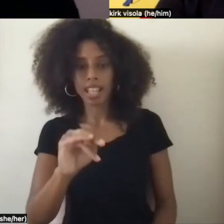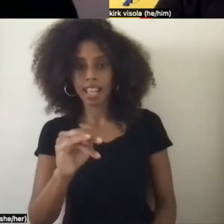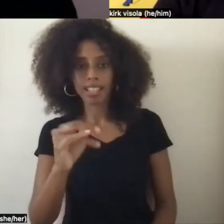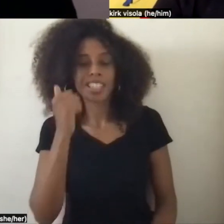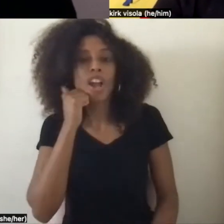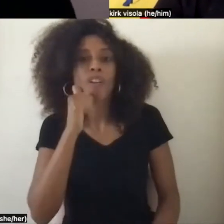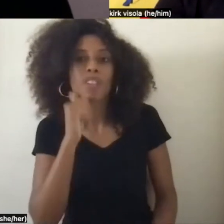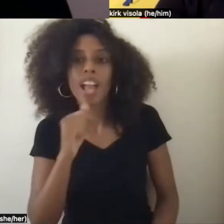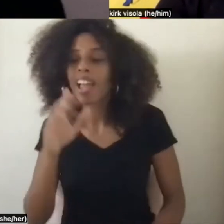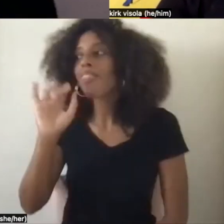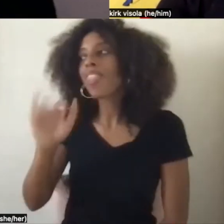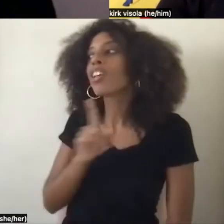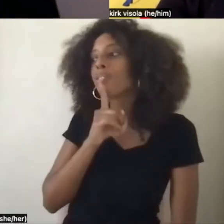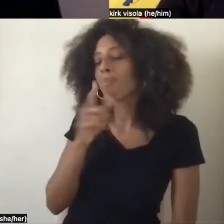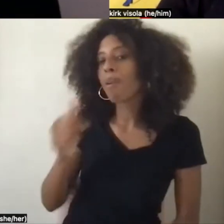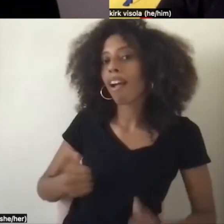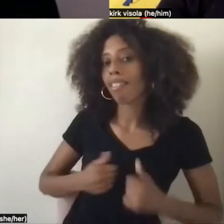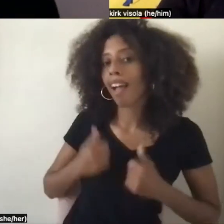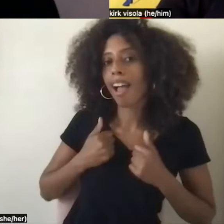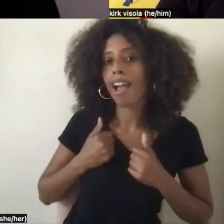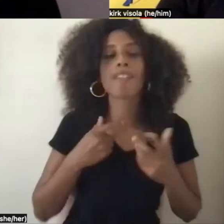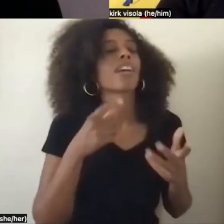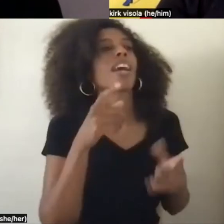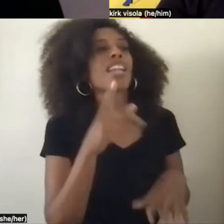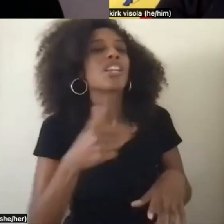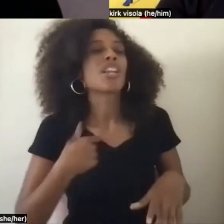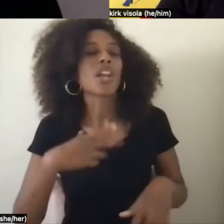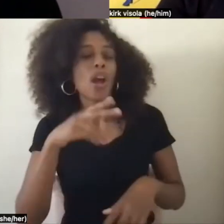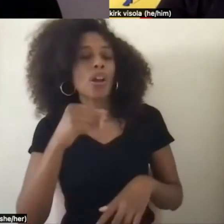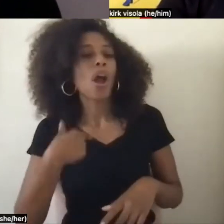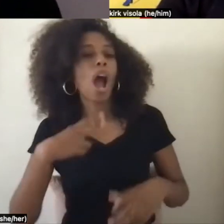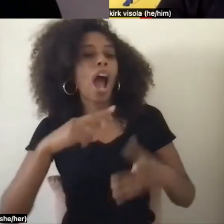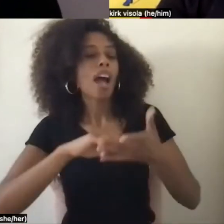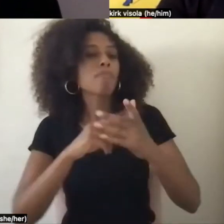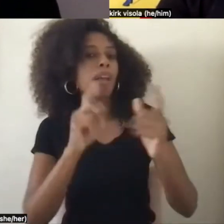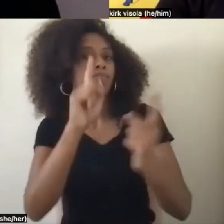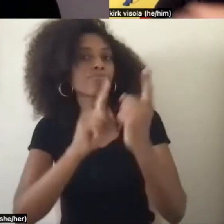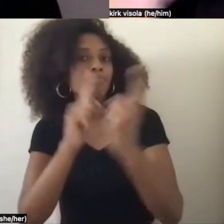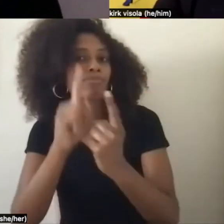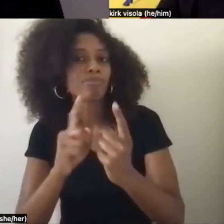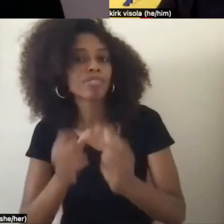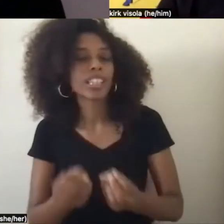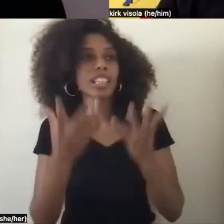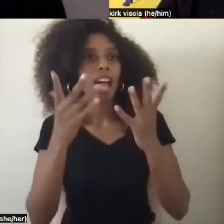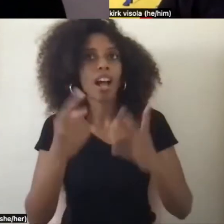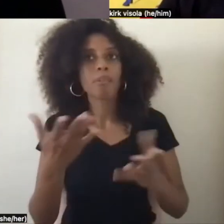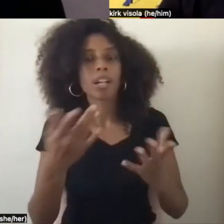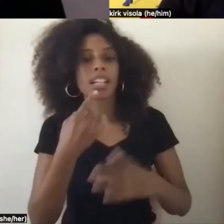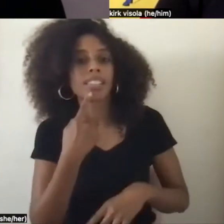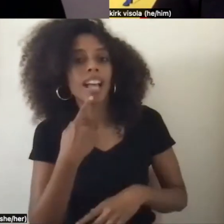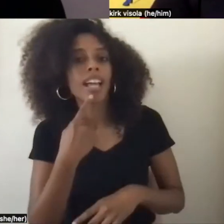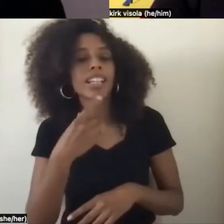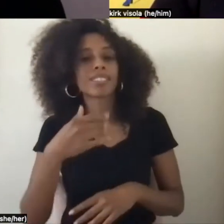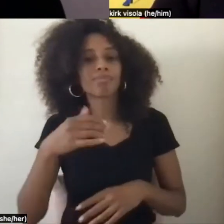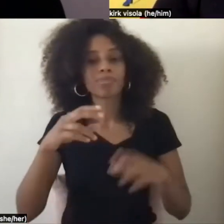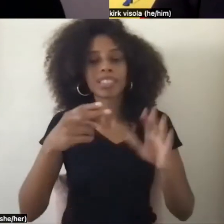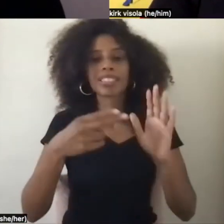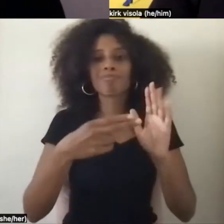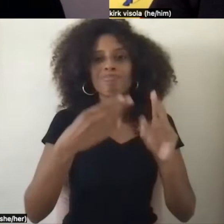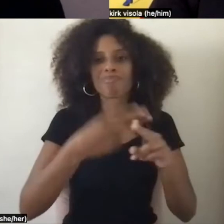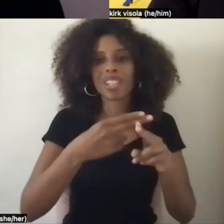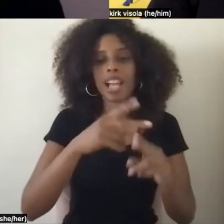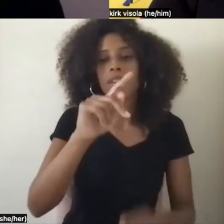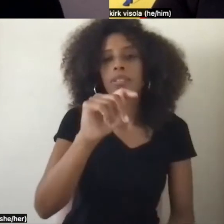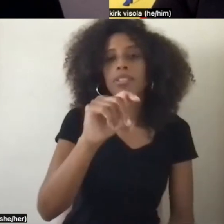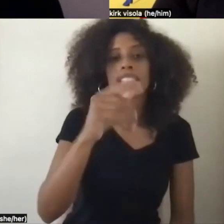I mean, face to face. There's a lot of what I call telephone tough guys, right? That's just a generic term I've made up to where people